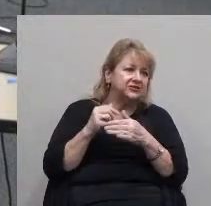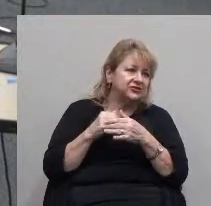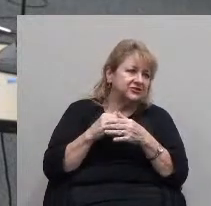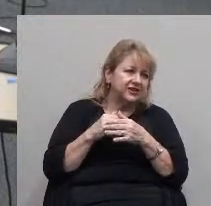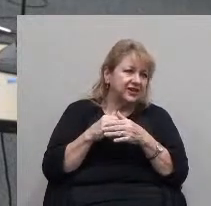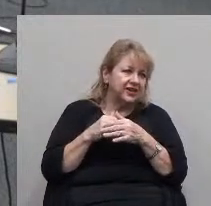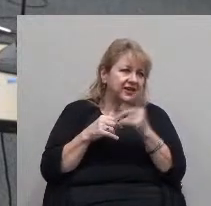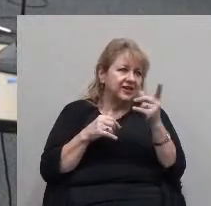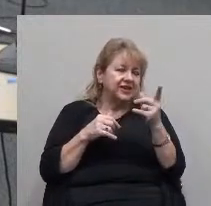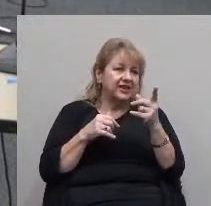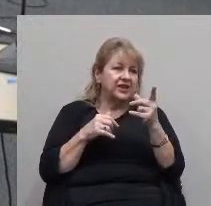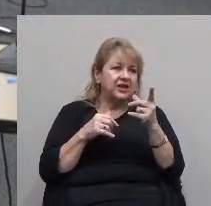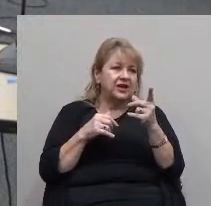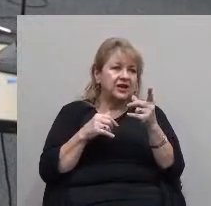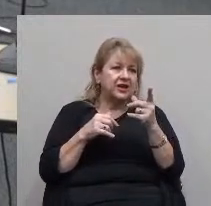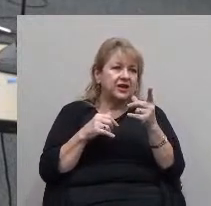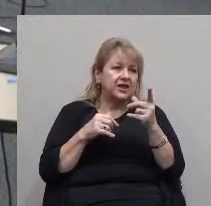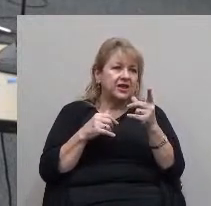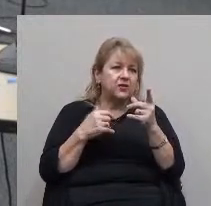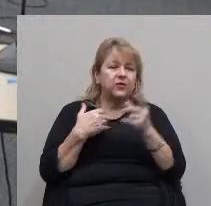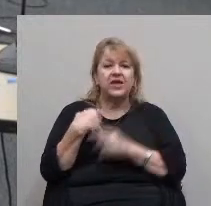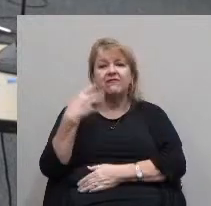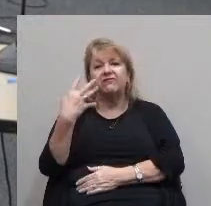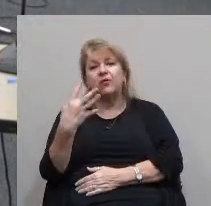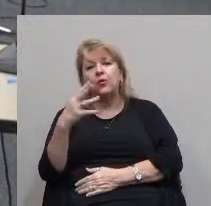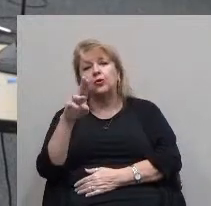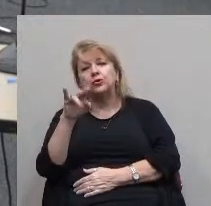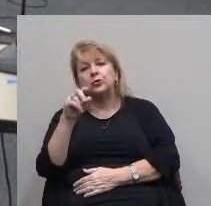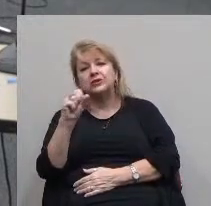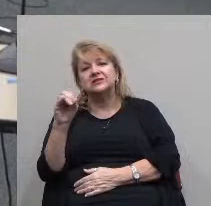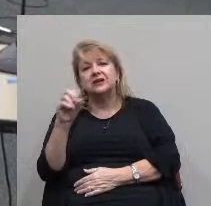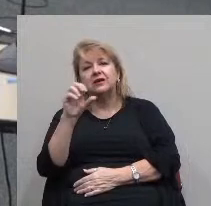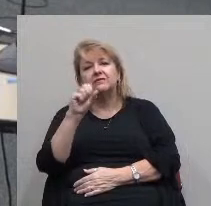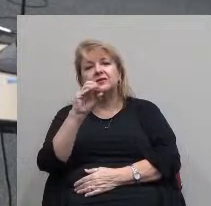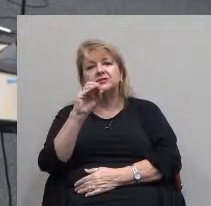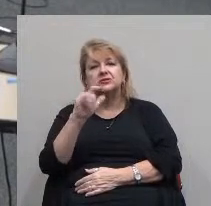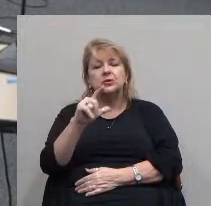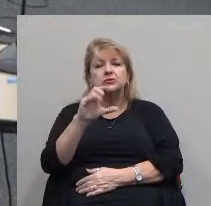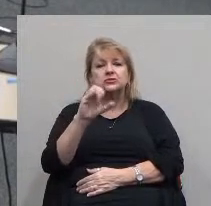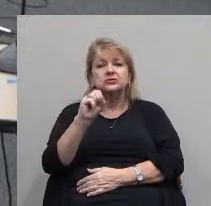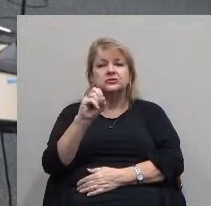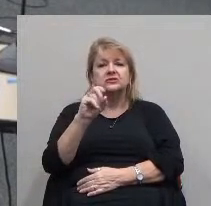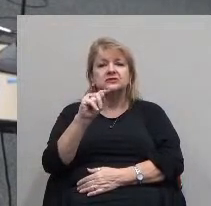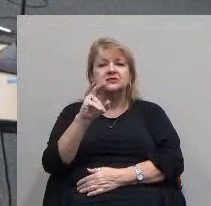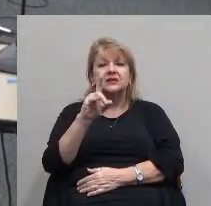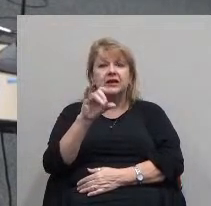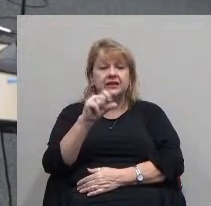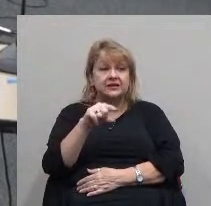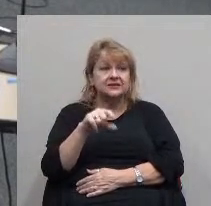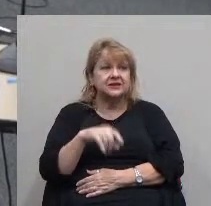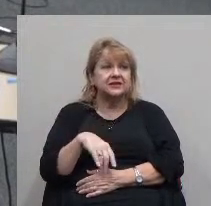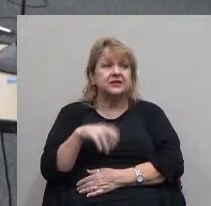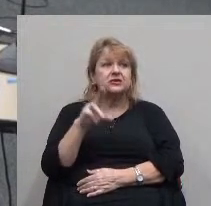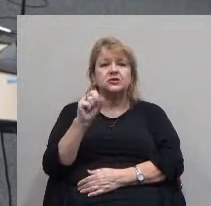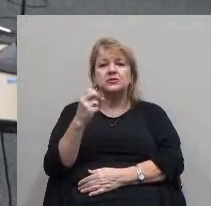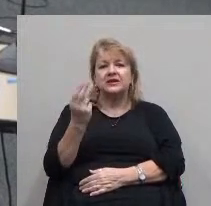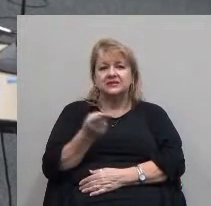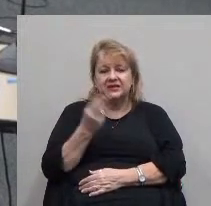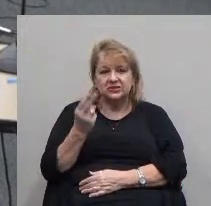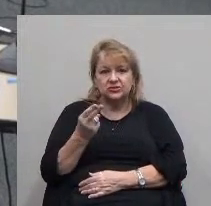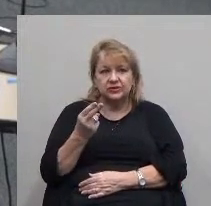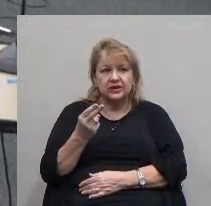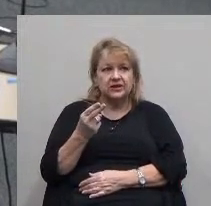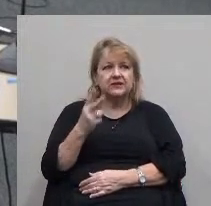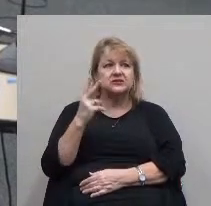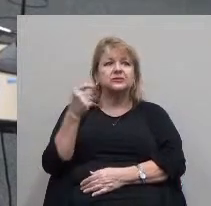Holly over here. You know, we need 4 units of social studies, which is going to be civics and U.S. history, and then you choose 2